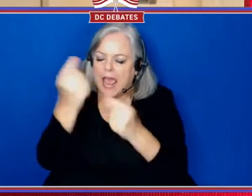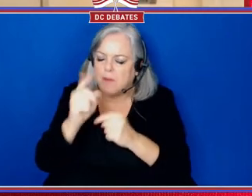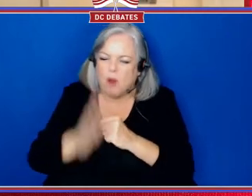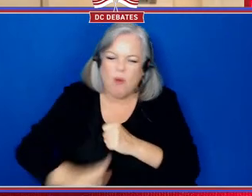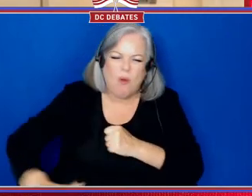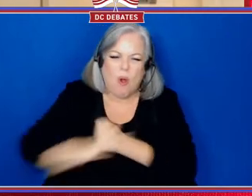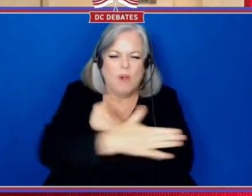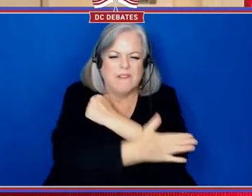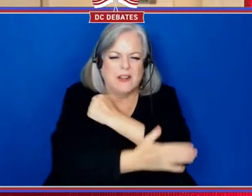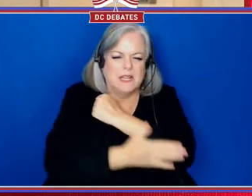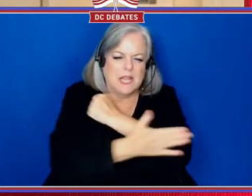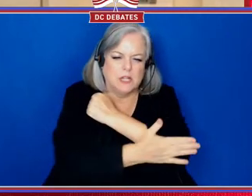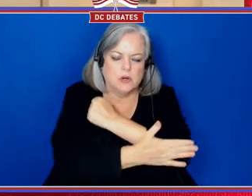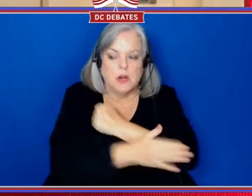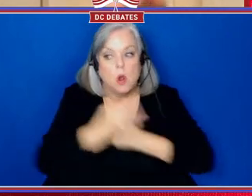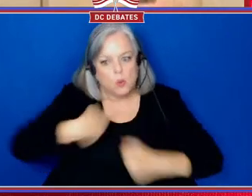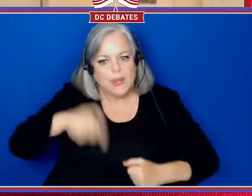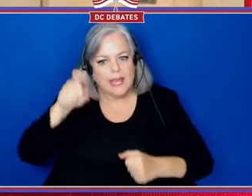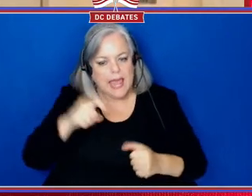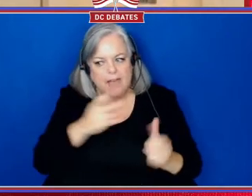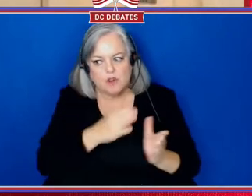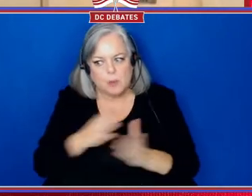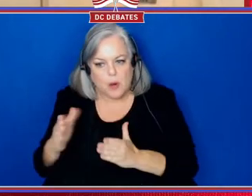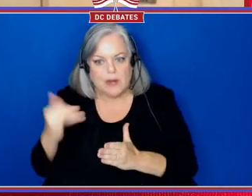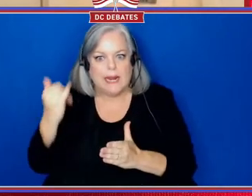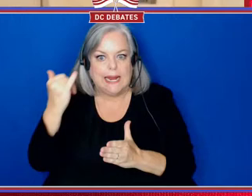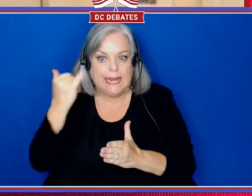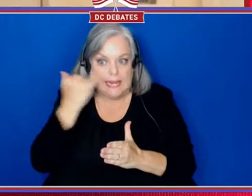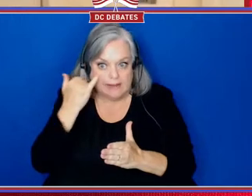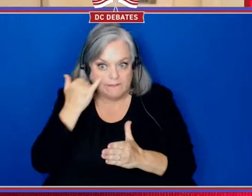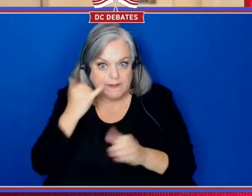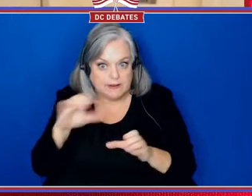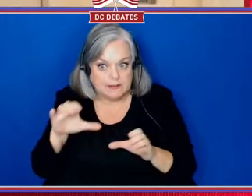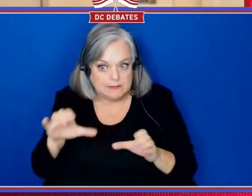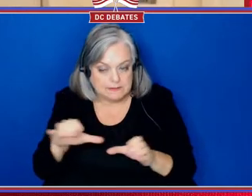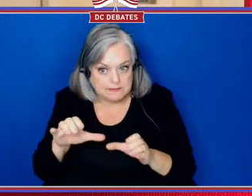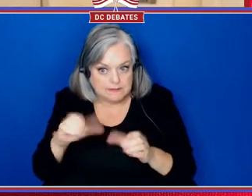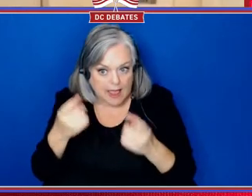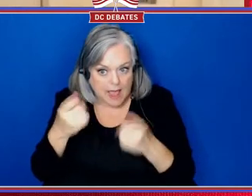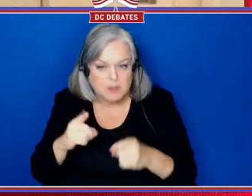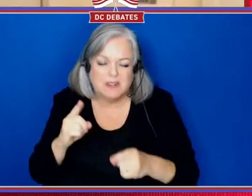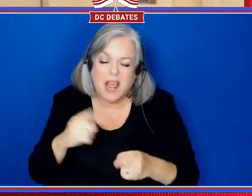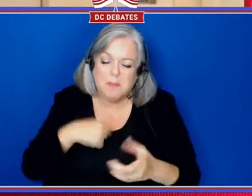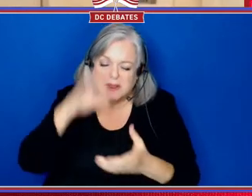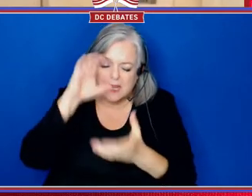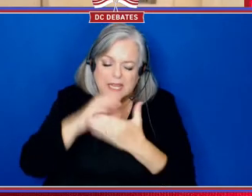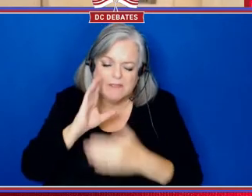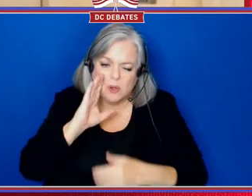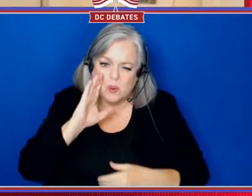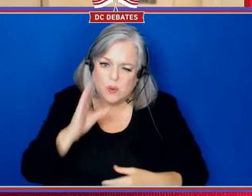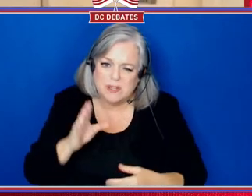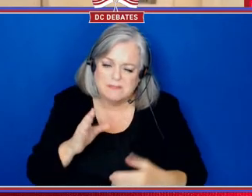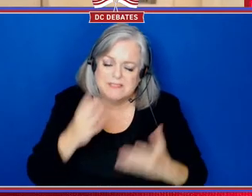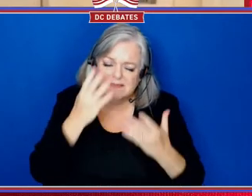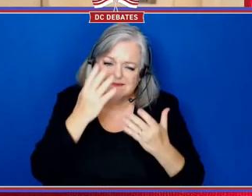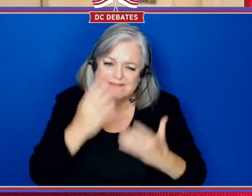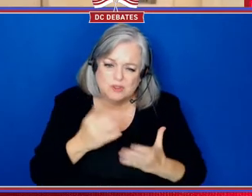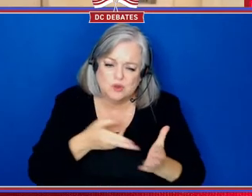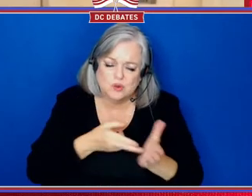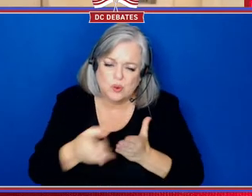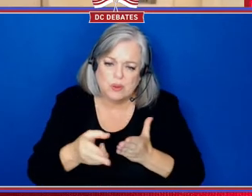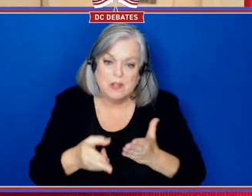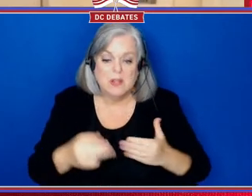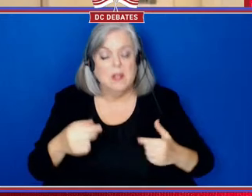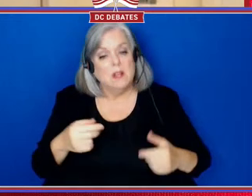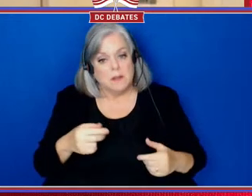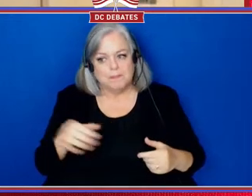have to prepare for if it does, and I believe that it will at some point. That's the unfortunate truth. As mayor of this city, a good